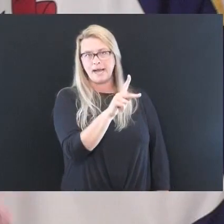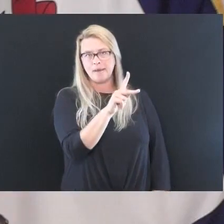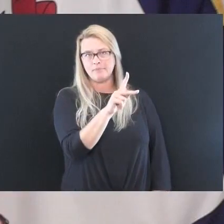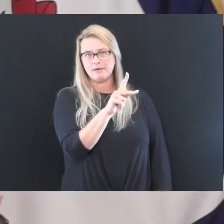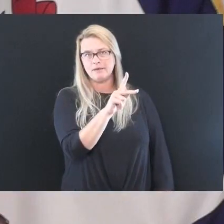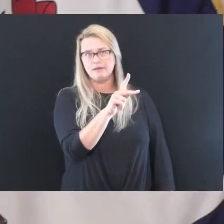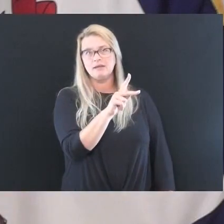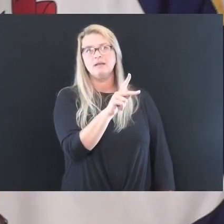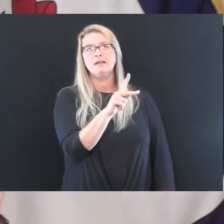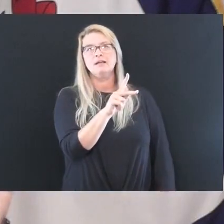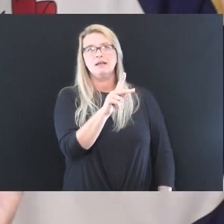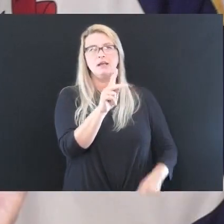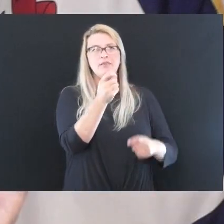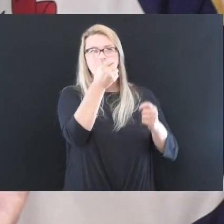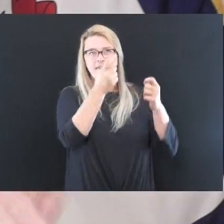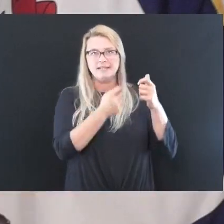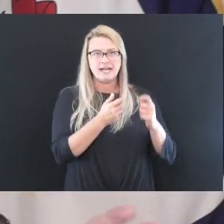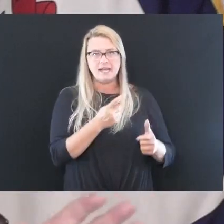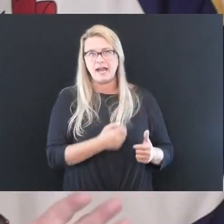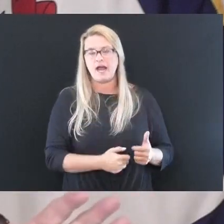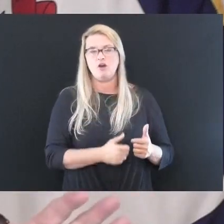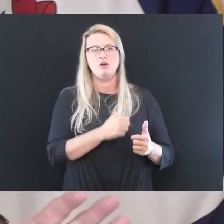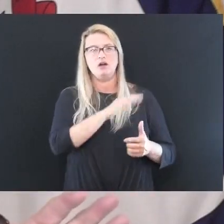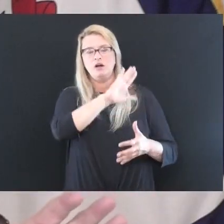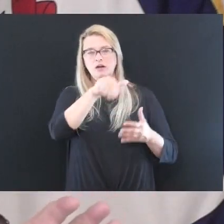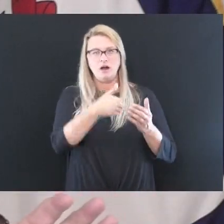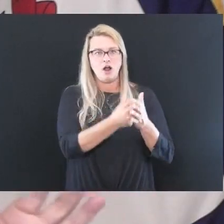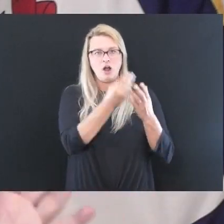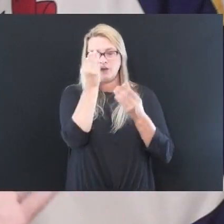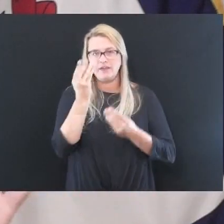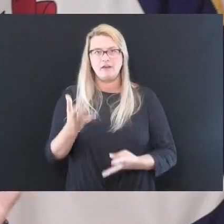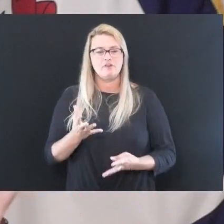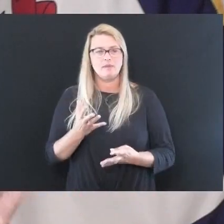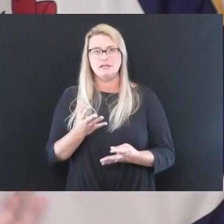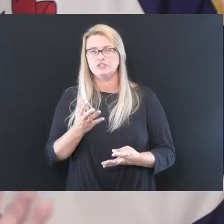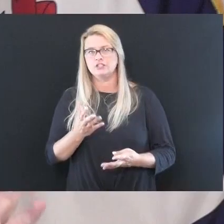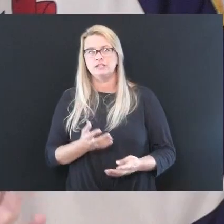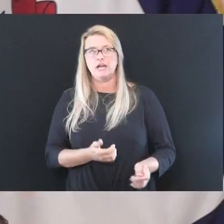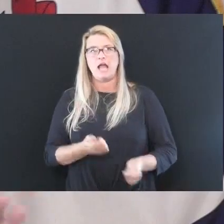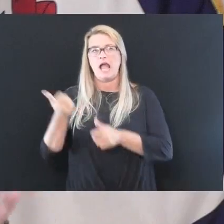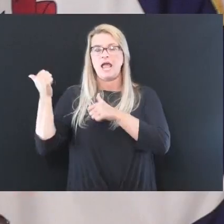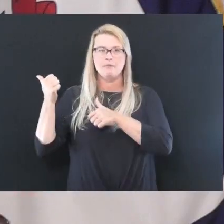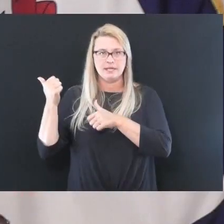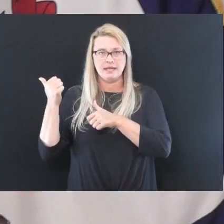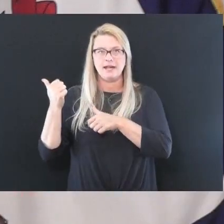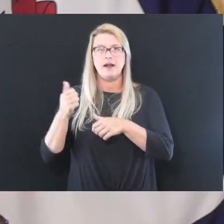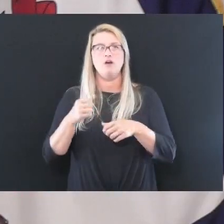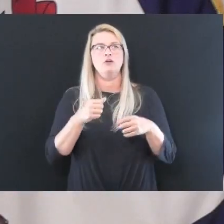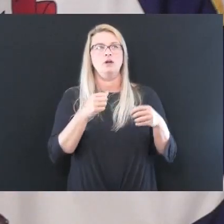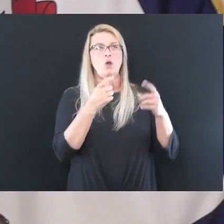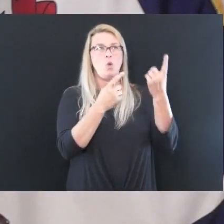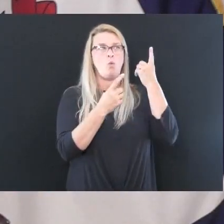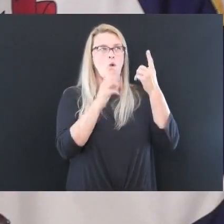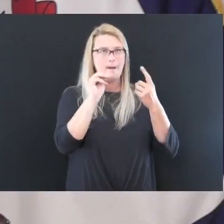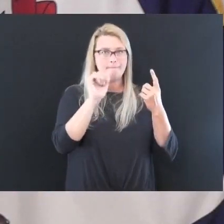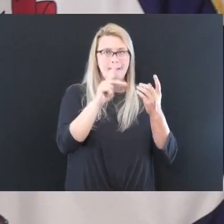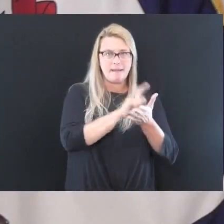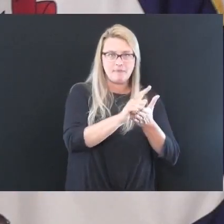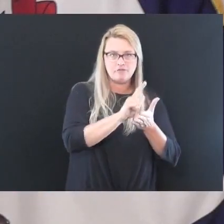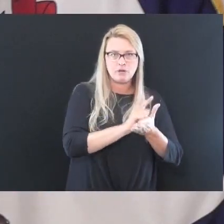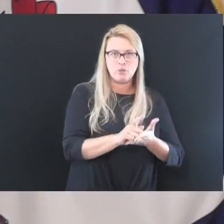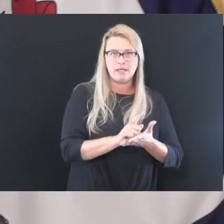panel scrubs and takes all the input from the DHHR and then scrubs like crazy and come out with one map a